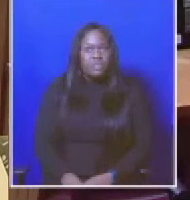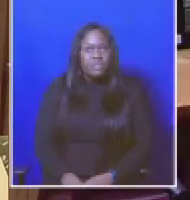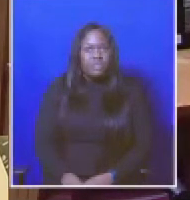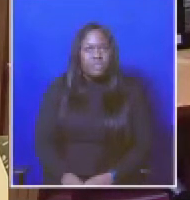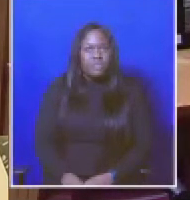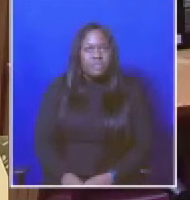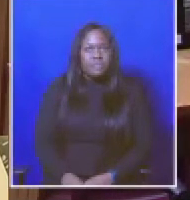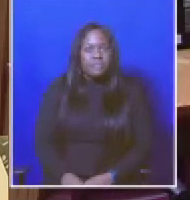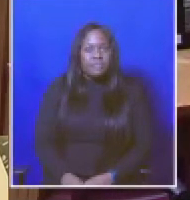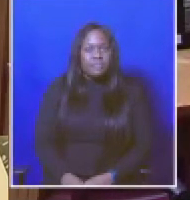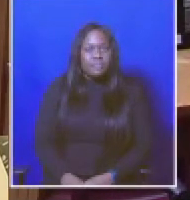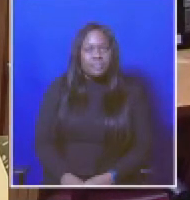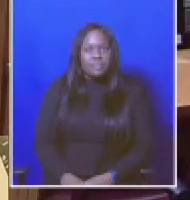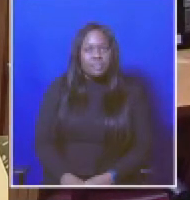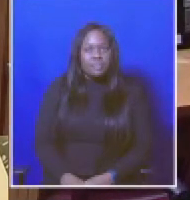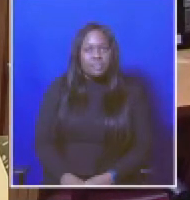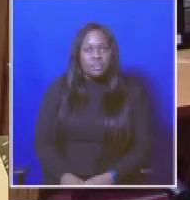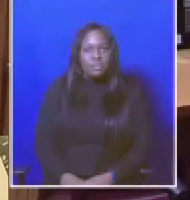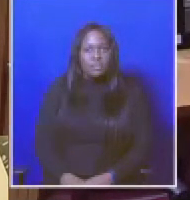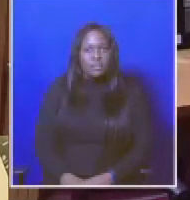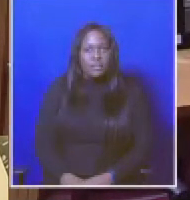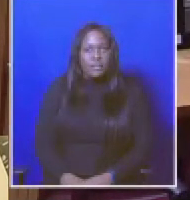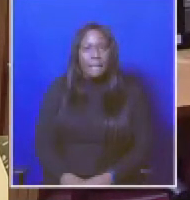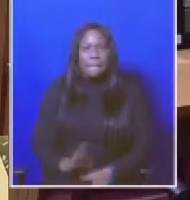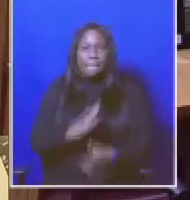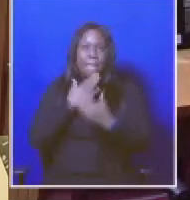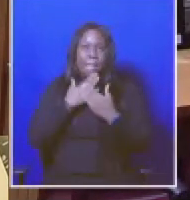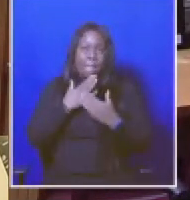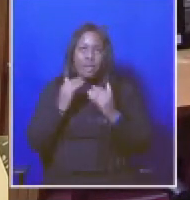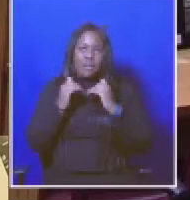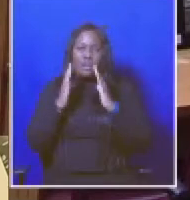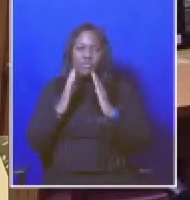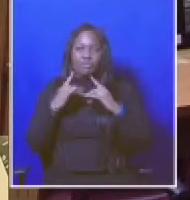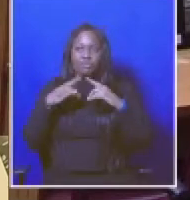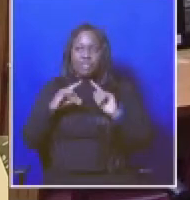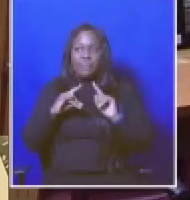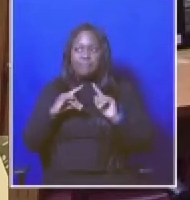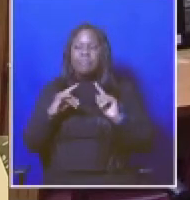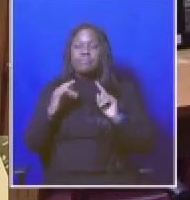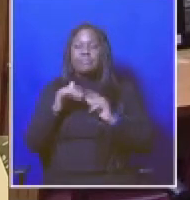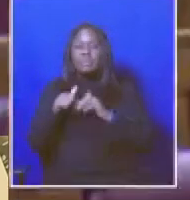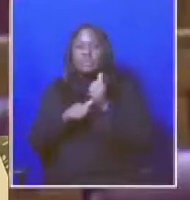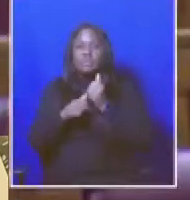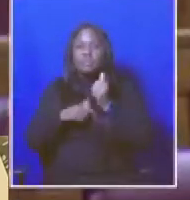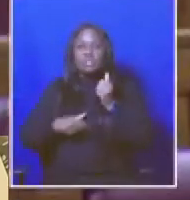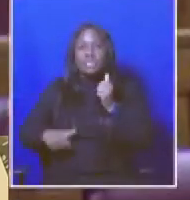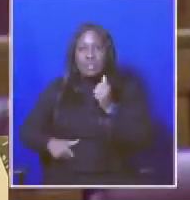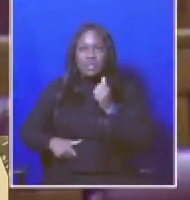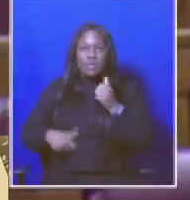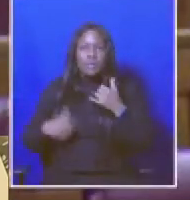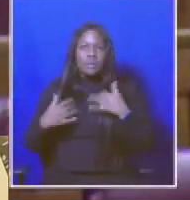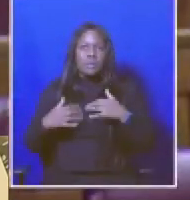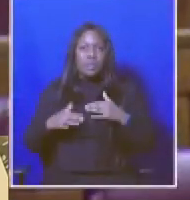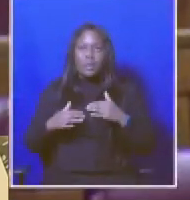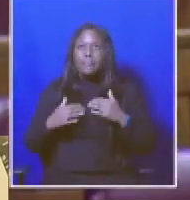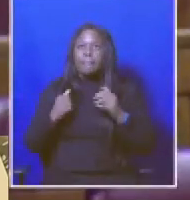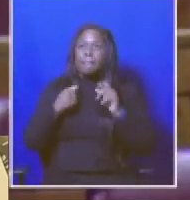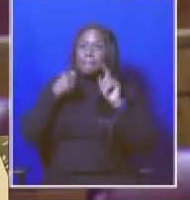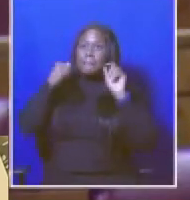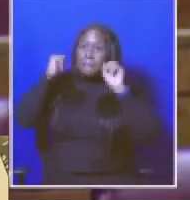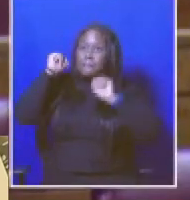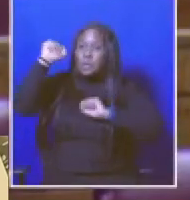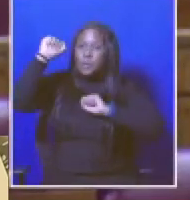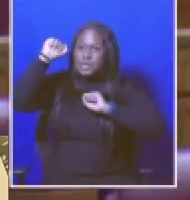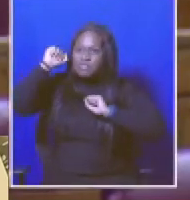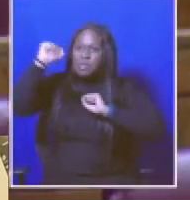Nkosi House Chair. Honorable Mugaus. Deputy President, the large number of service delivery protests stand as